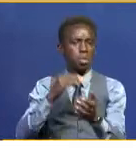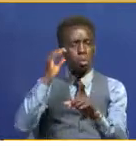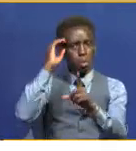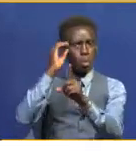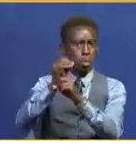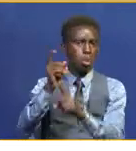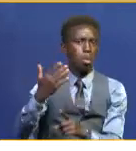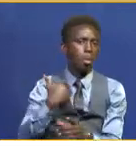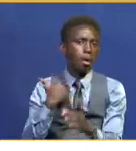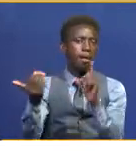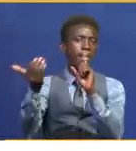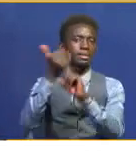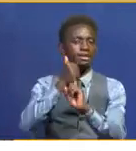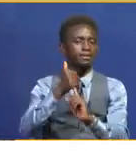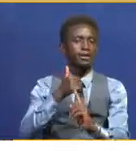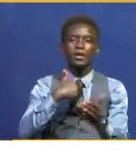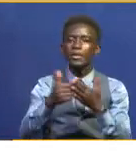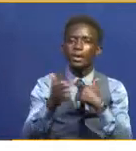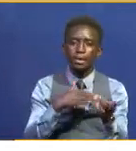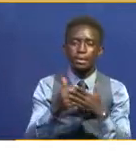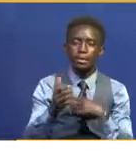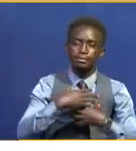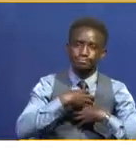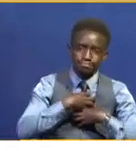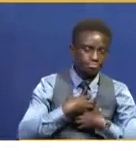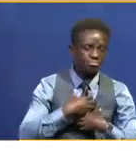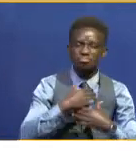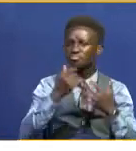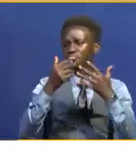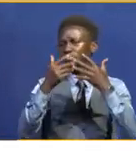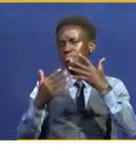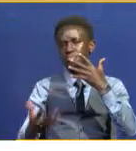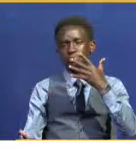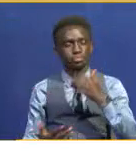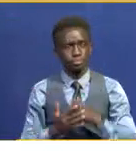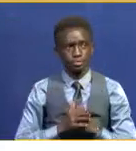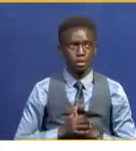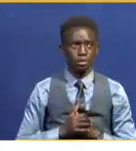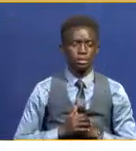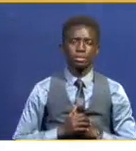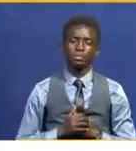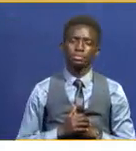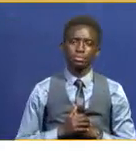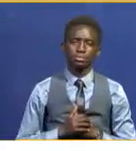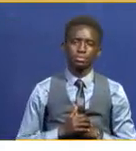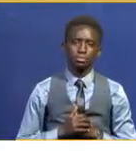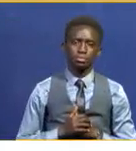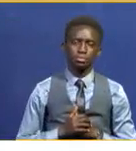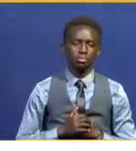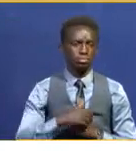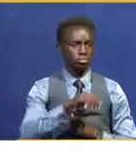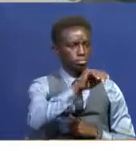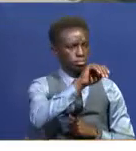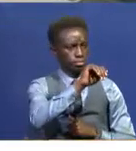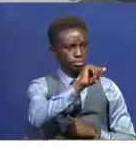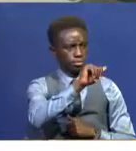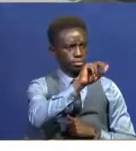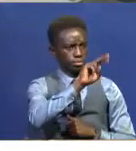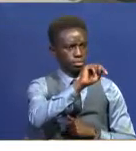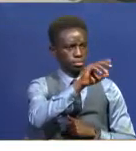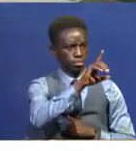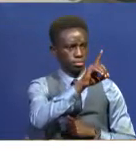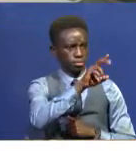even if it's for retirement and so on and so forth. Mm. Yeah. Andrew, I'm looking at